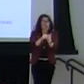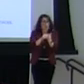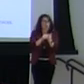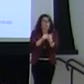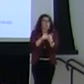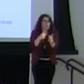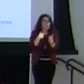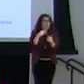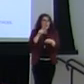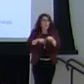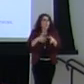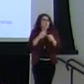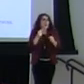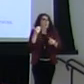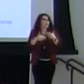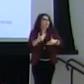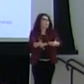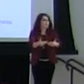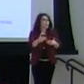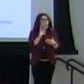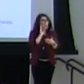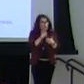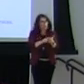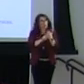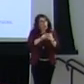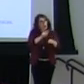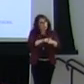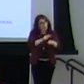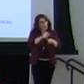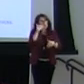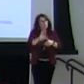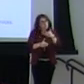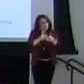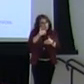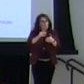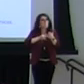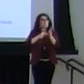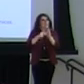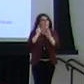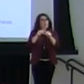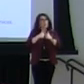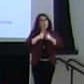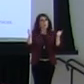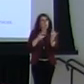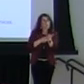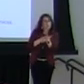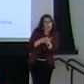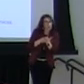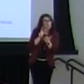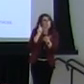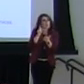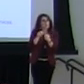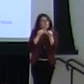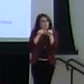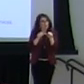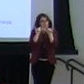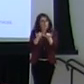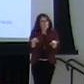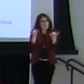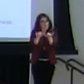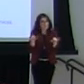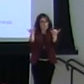So subsequently, we have to be very transparent, very consistent, and as you said, yes means